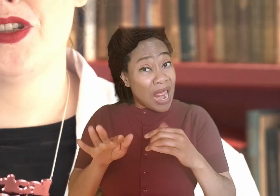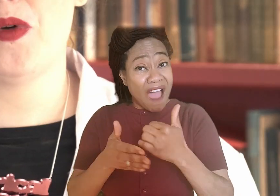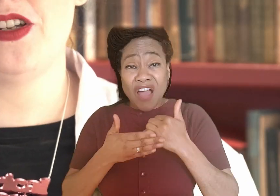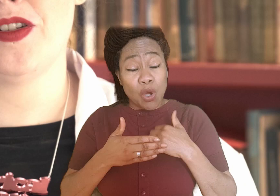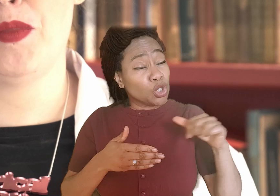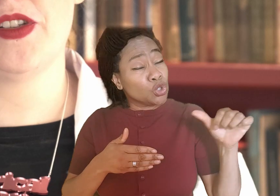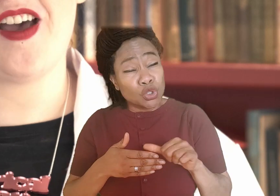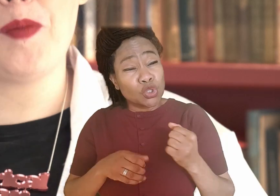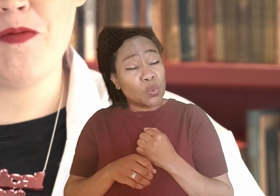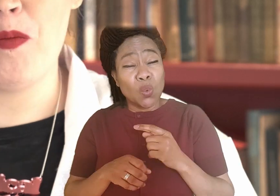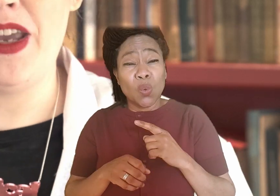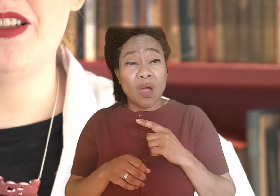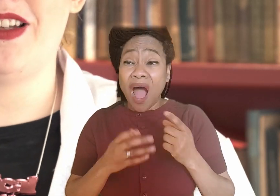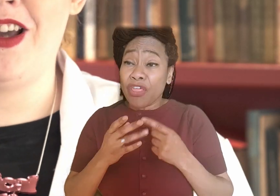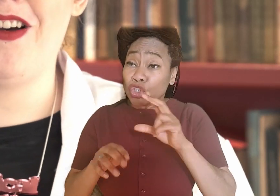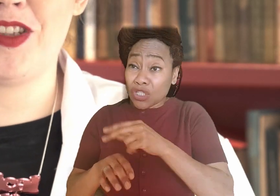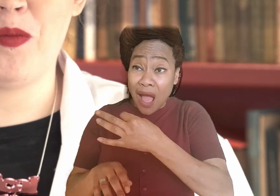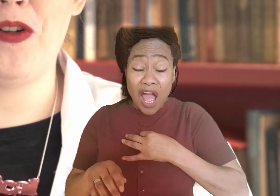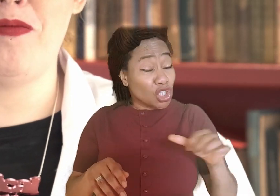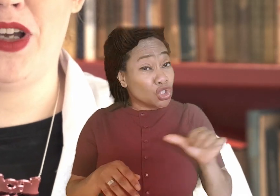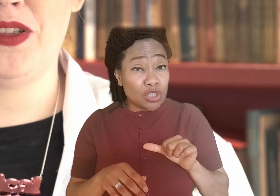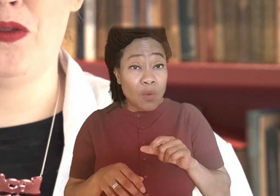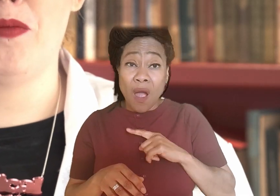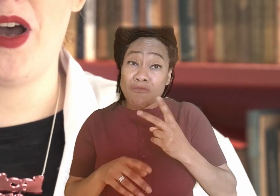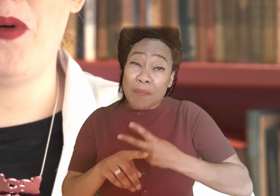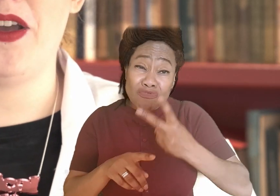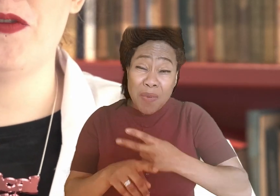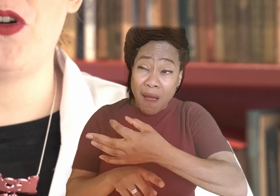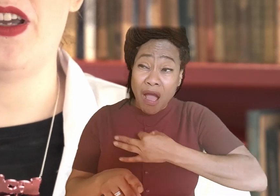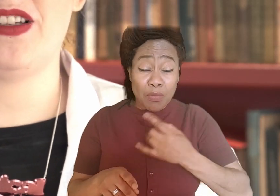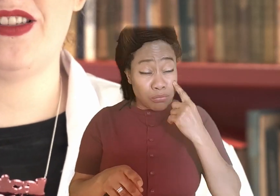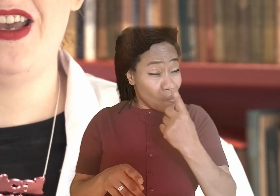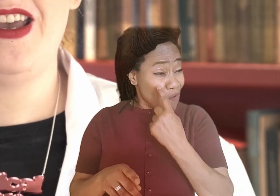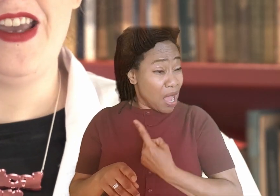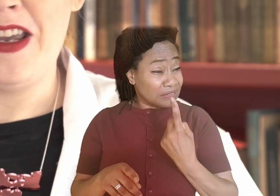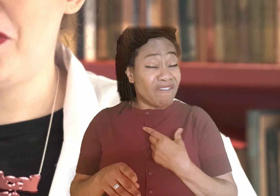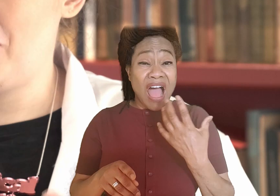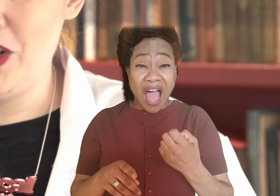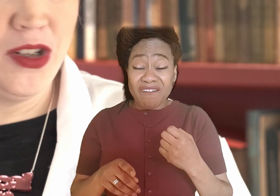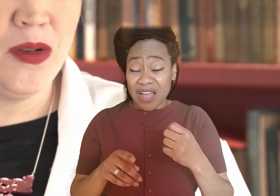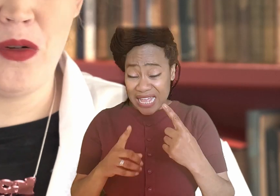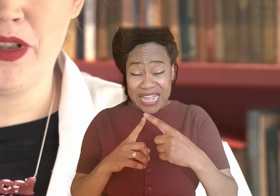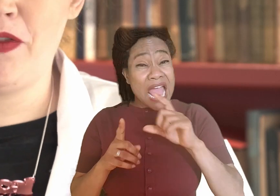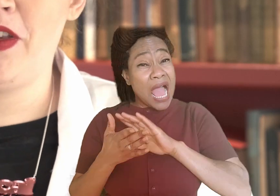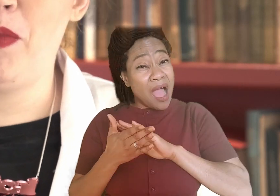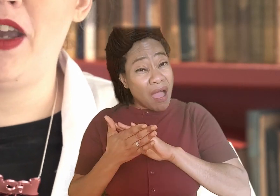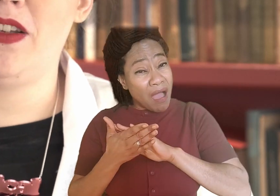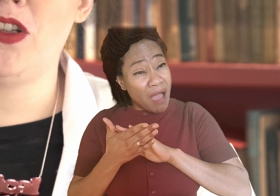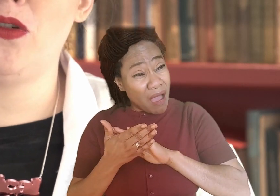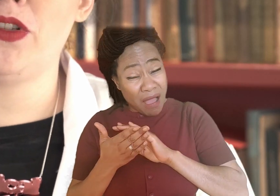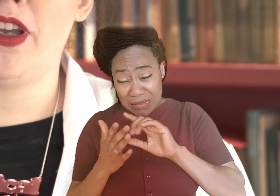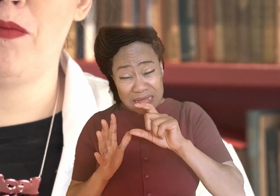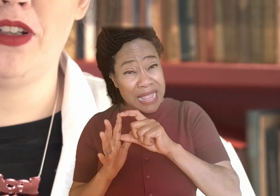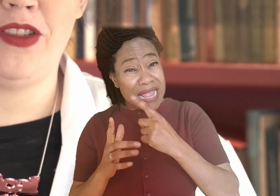catch-22 situation because I've been repeatedly asked to prove my disorder by way of tricks, even if they do cause further pain